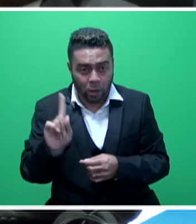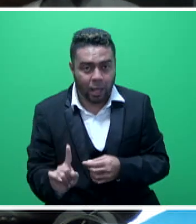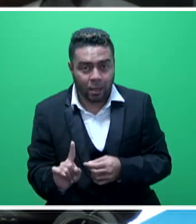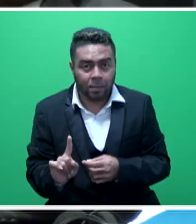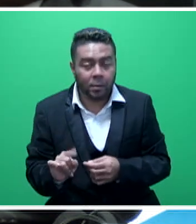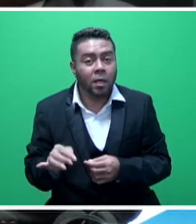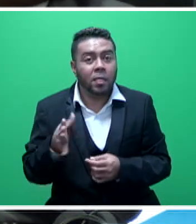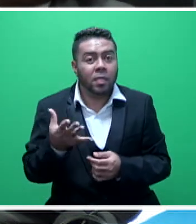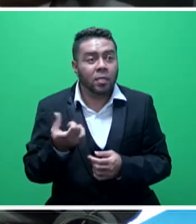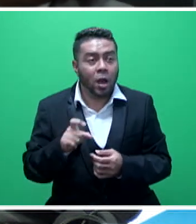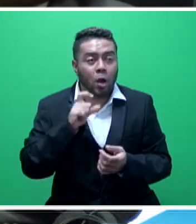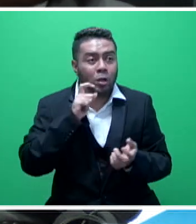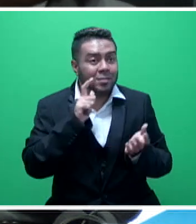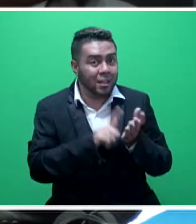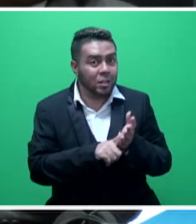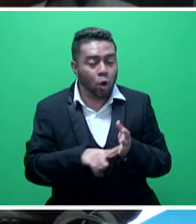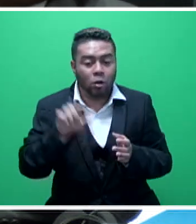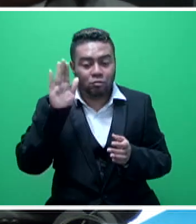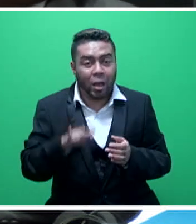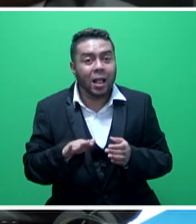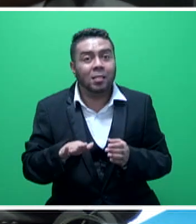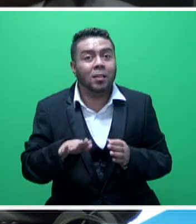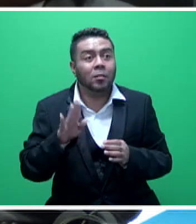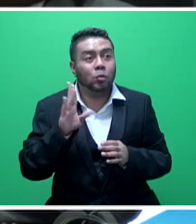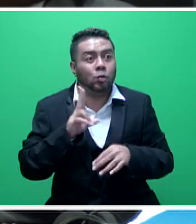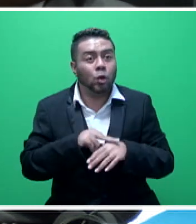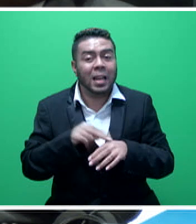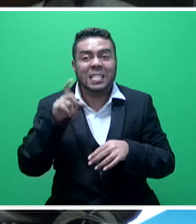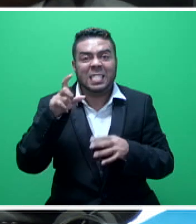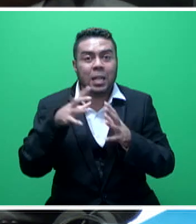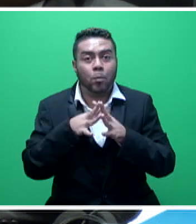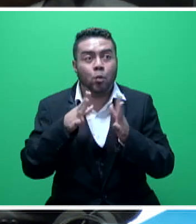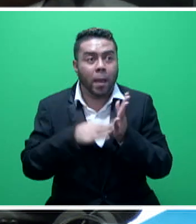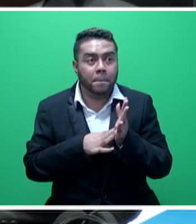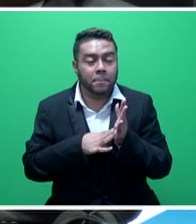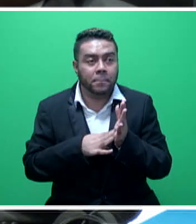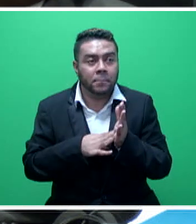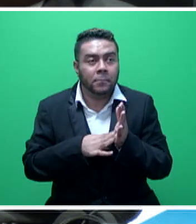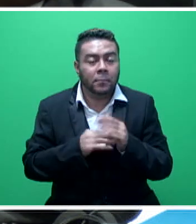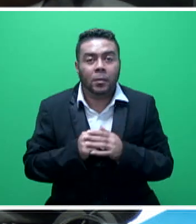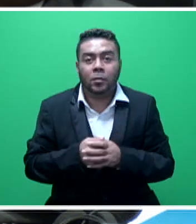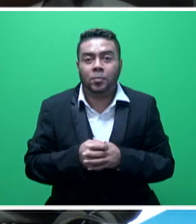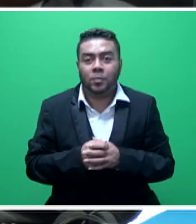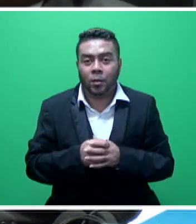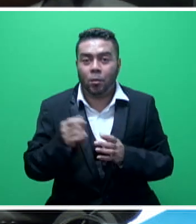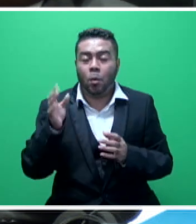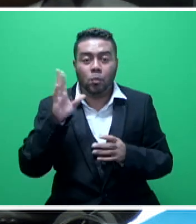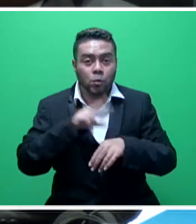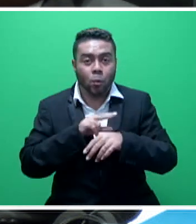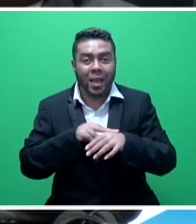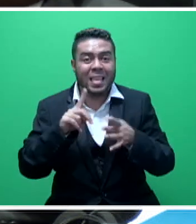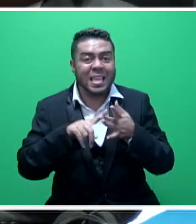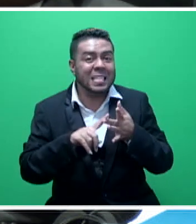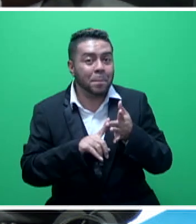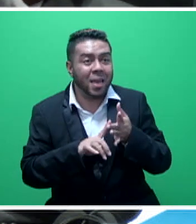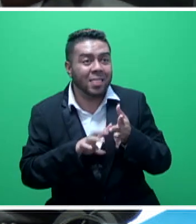the consultant pediatrician or child doctor at CWM Hospital, Dr. Elisabeth Tumbanga, and her registrar, Dr.